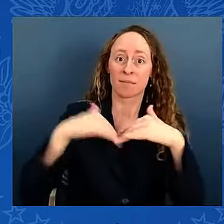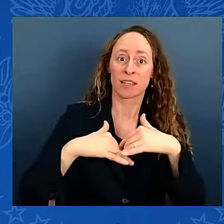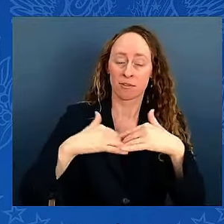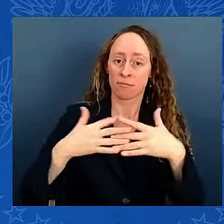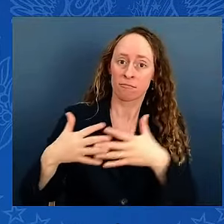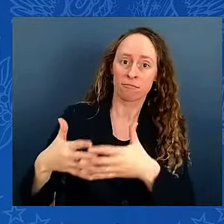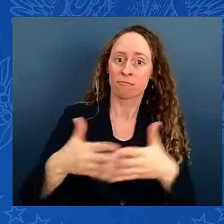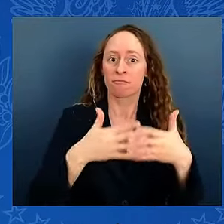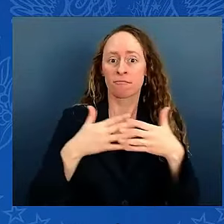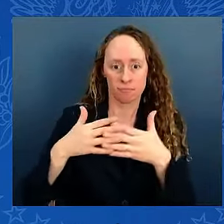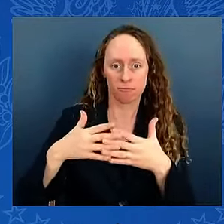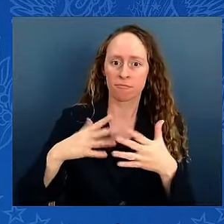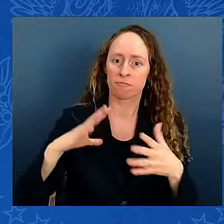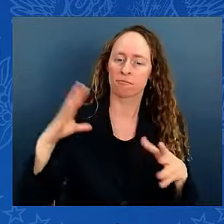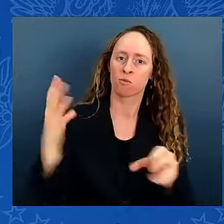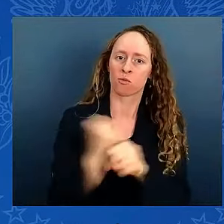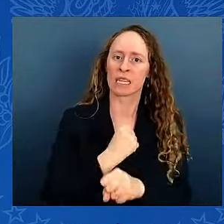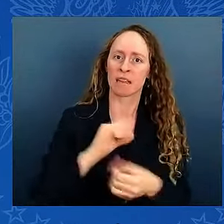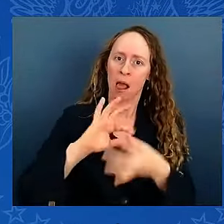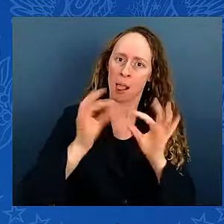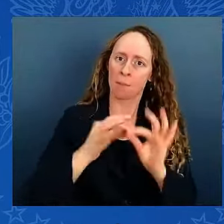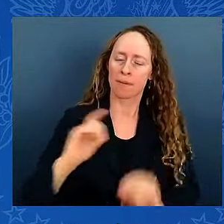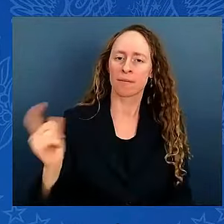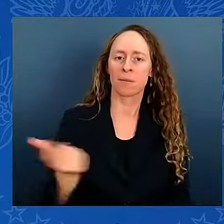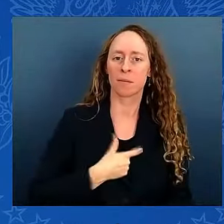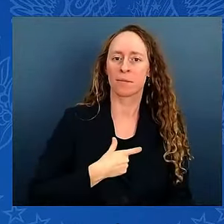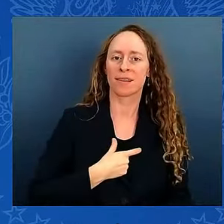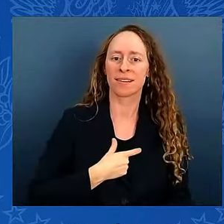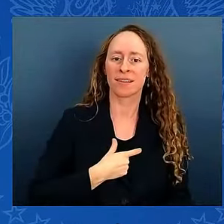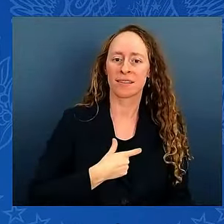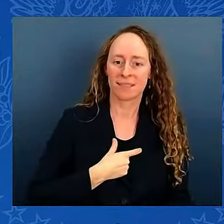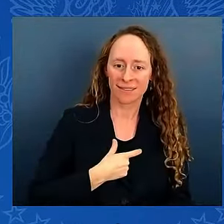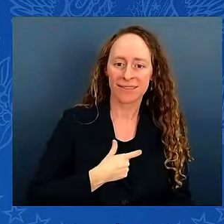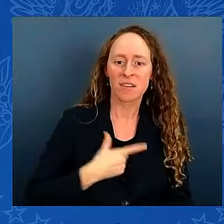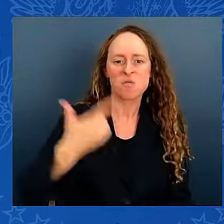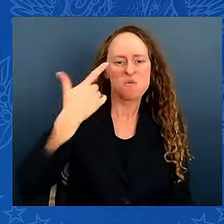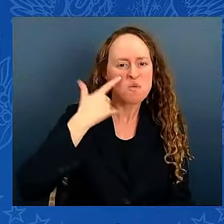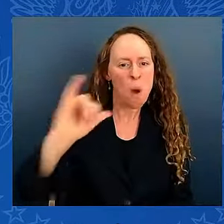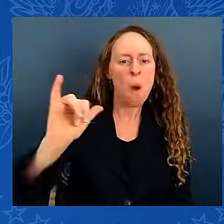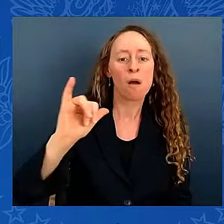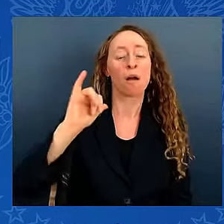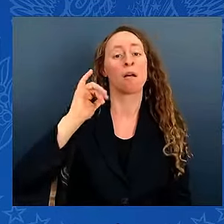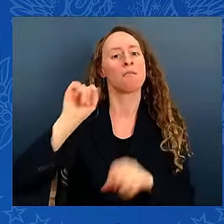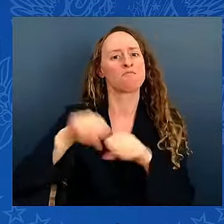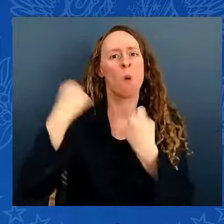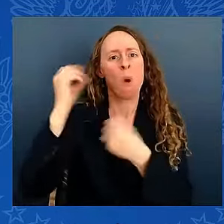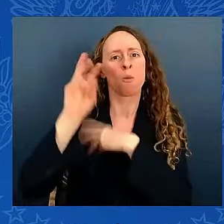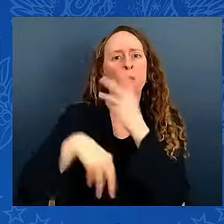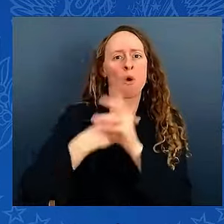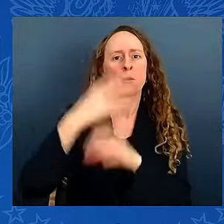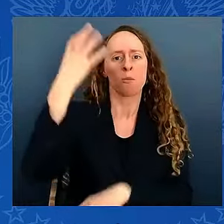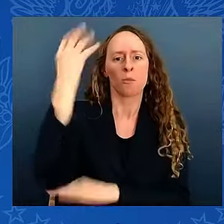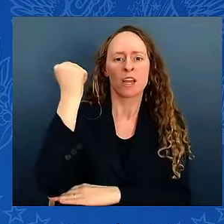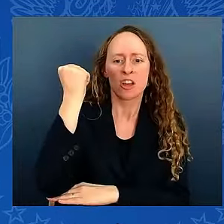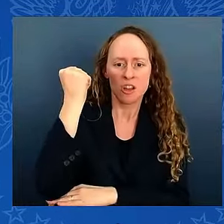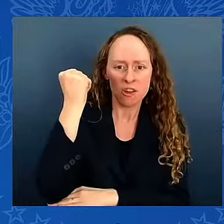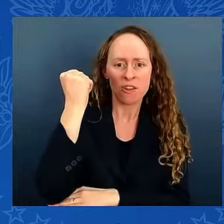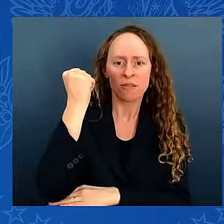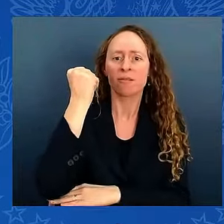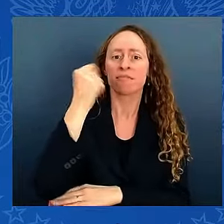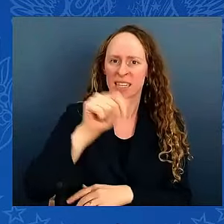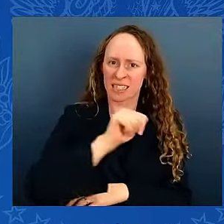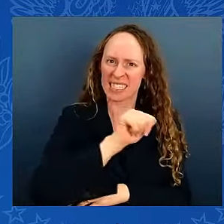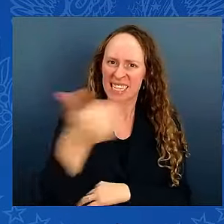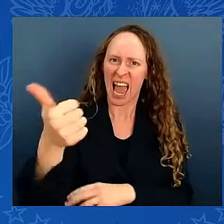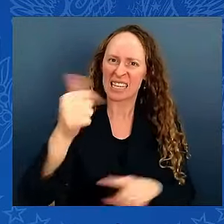decathlon, world-class football, baseball, and basketball player, put simply the greatest ever. And his legacy